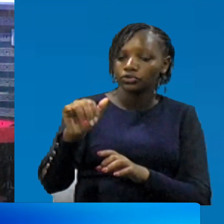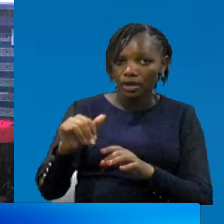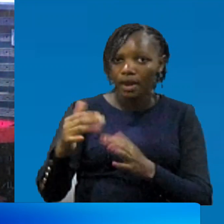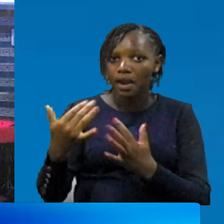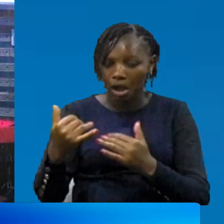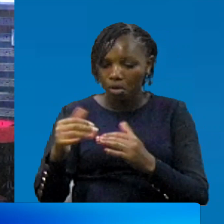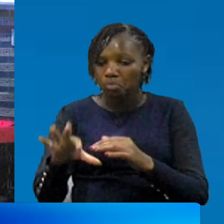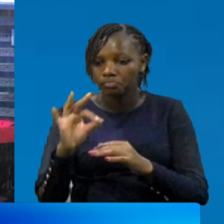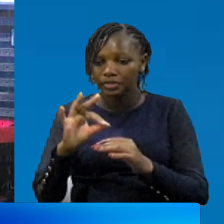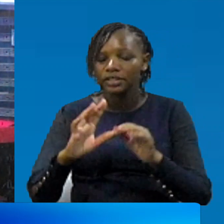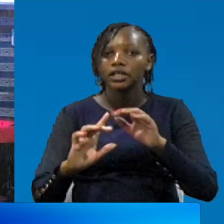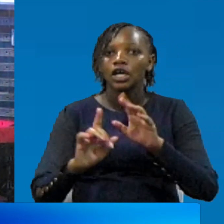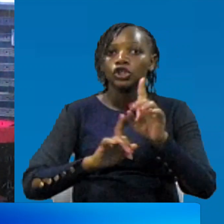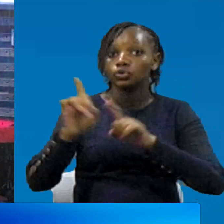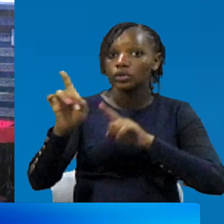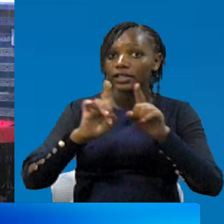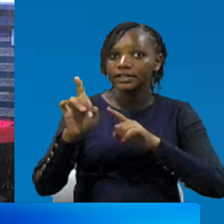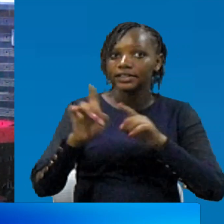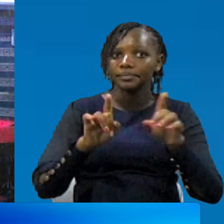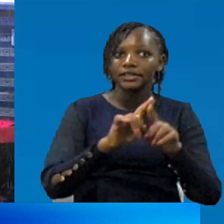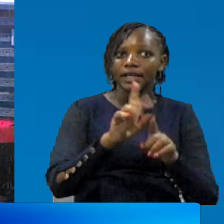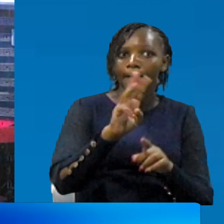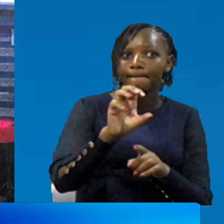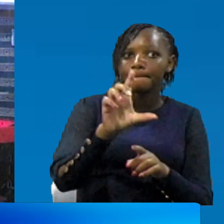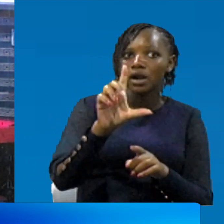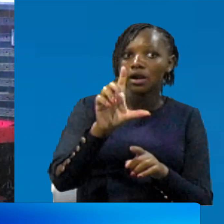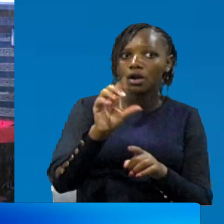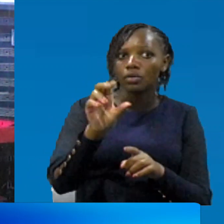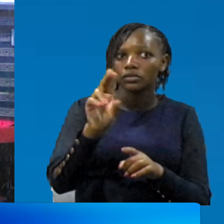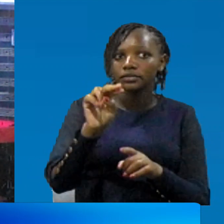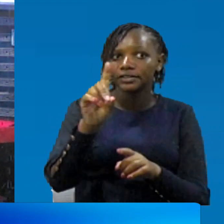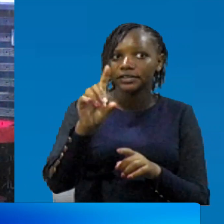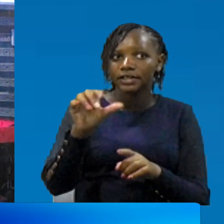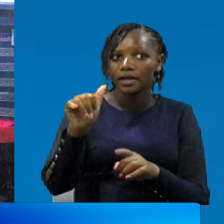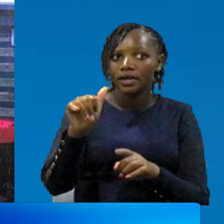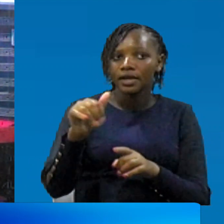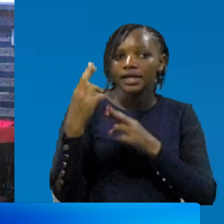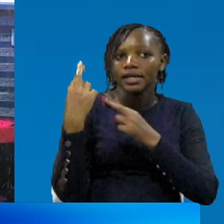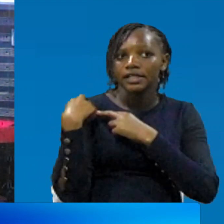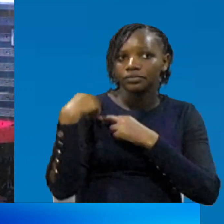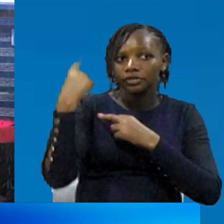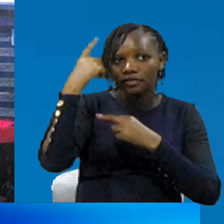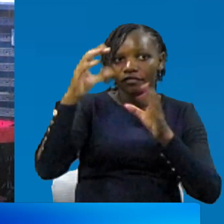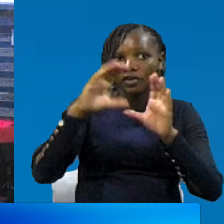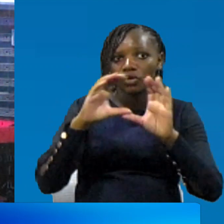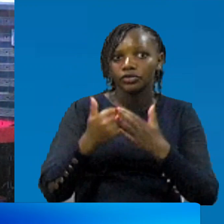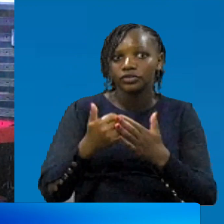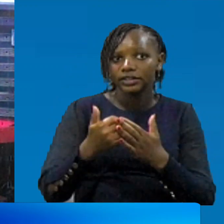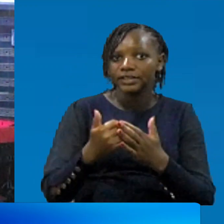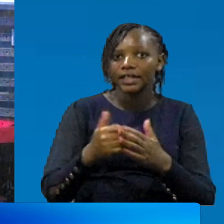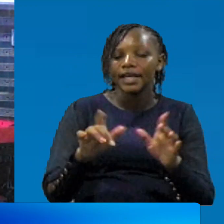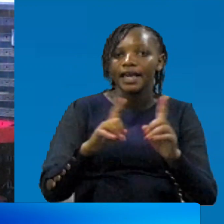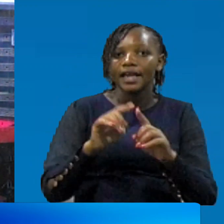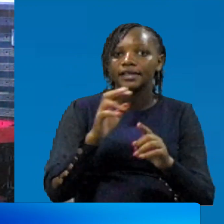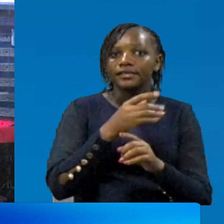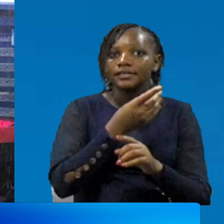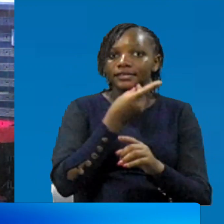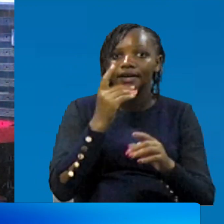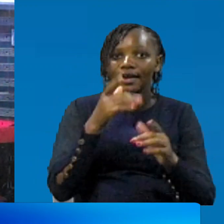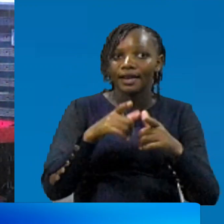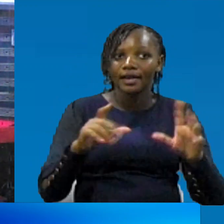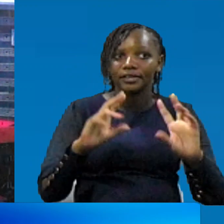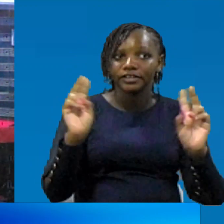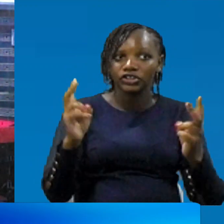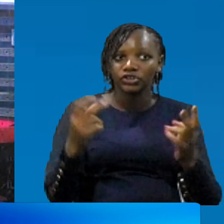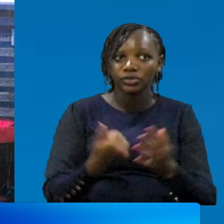Tourism, and Penina Malonza will now be responsible for community and arid lands issues. In